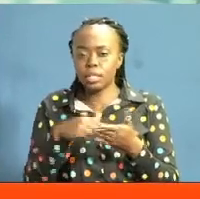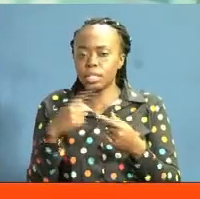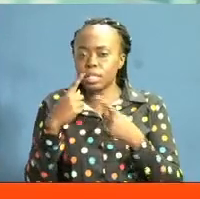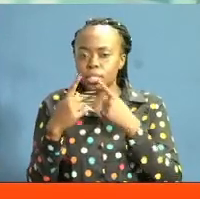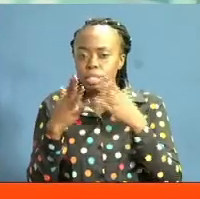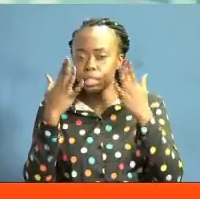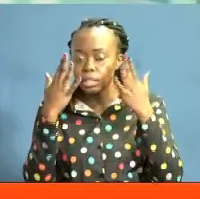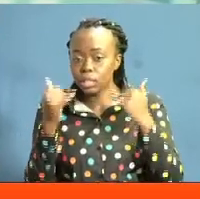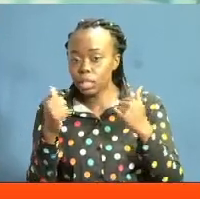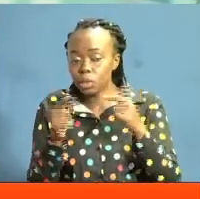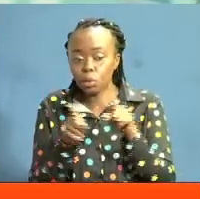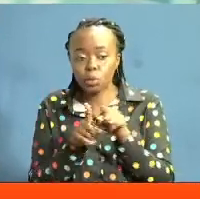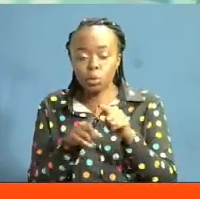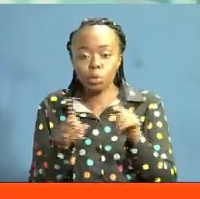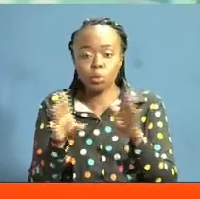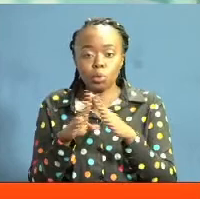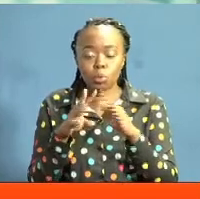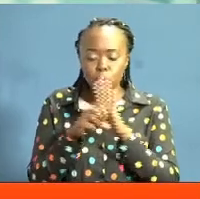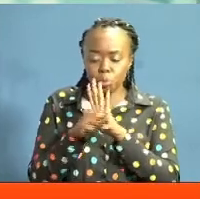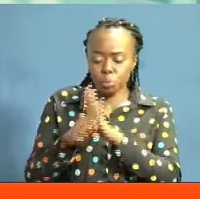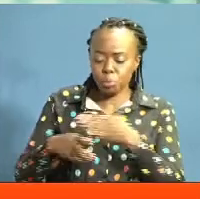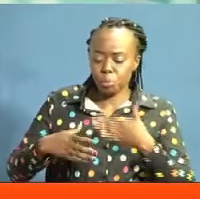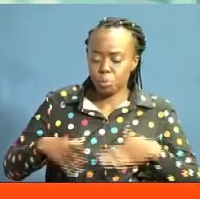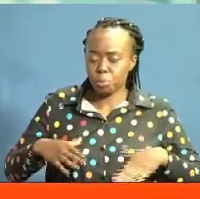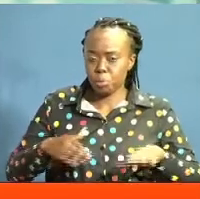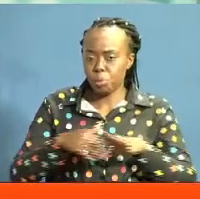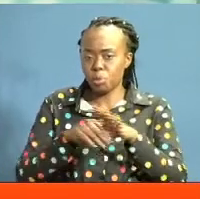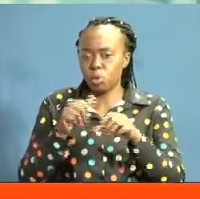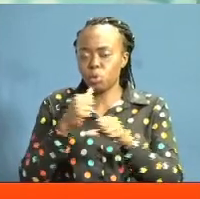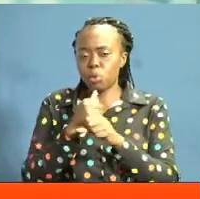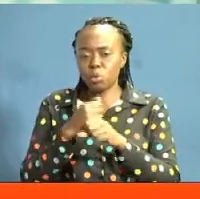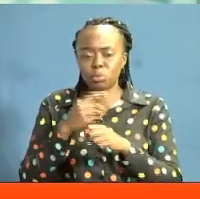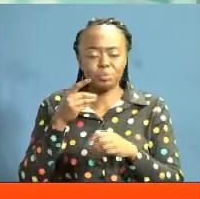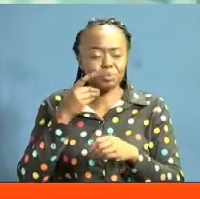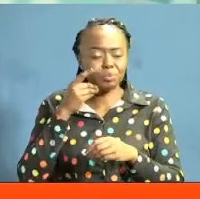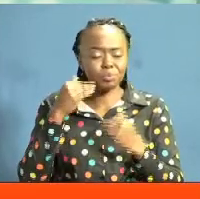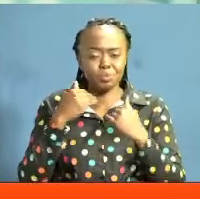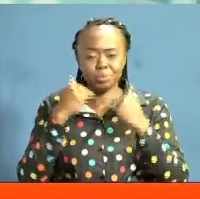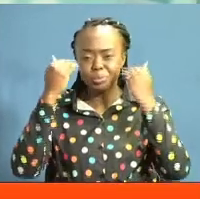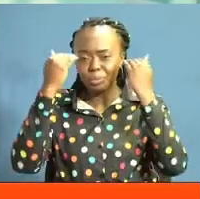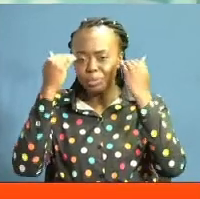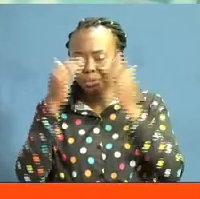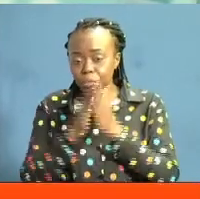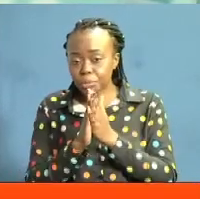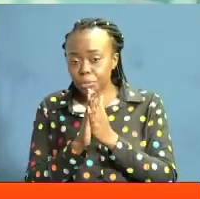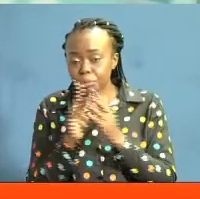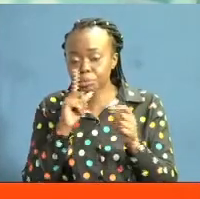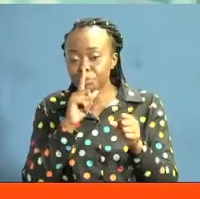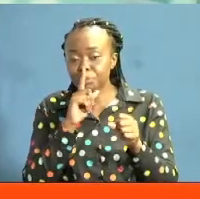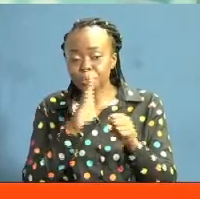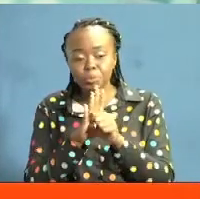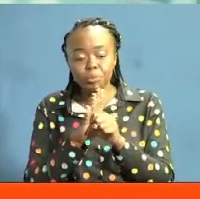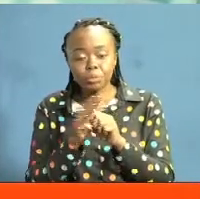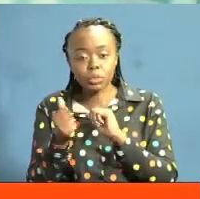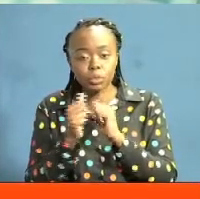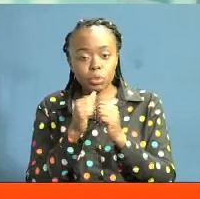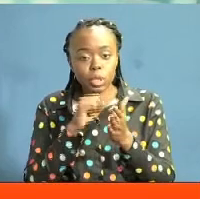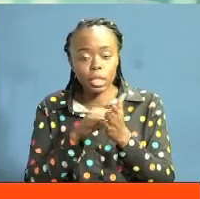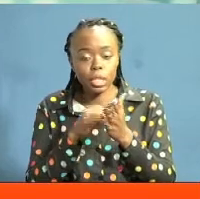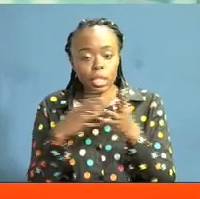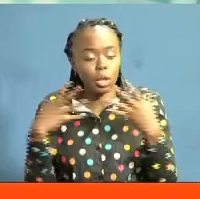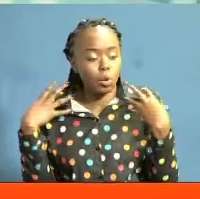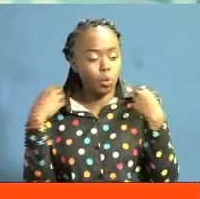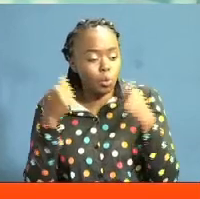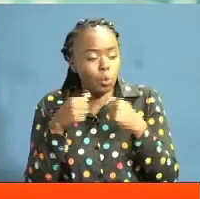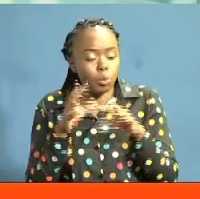now, also rejection can push people into depression. Yeah. Do not keep quiet with it. I have said do not wear it